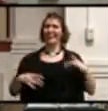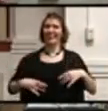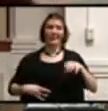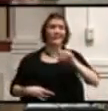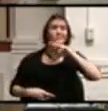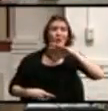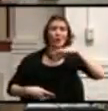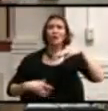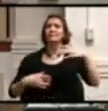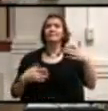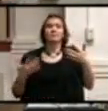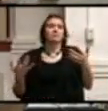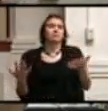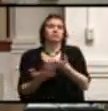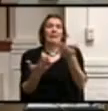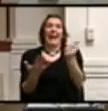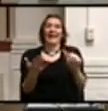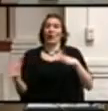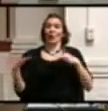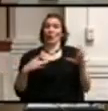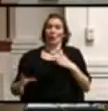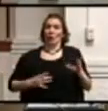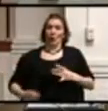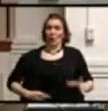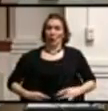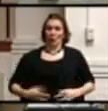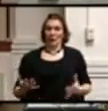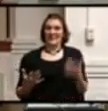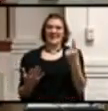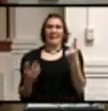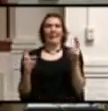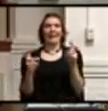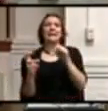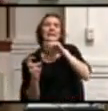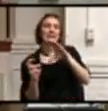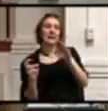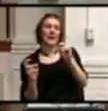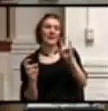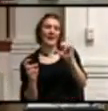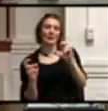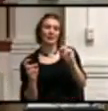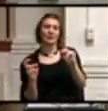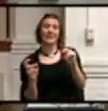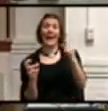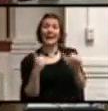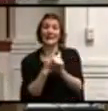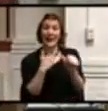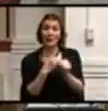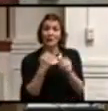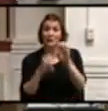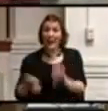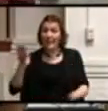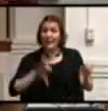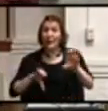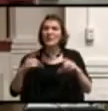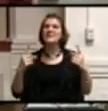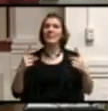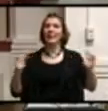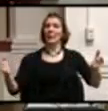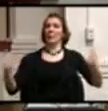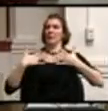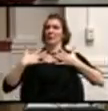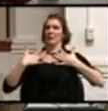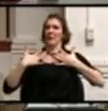mud. Who knows what could contaminate hazardous material if there's a something like